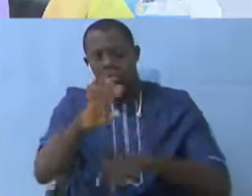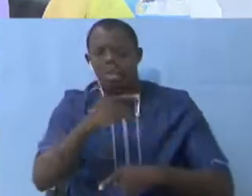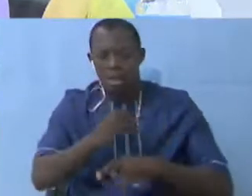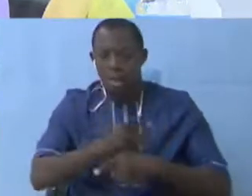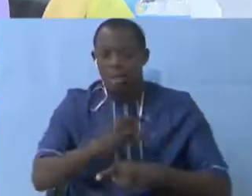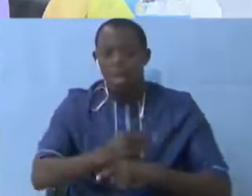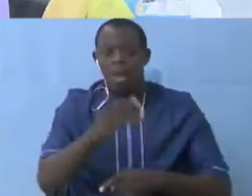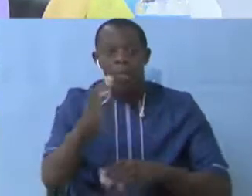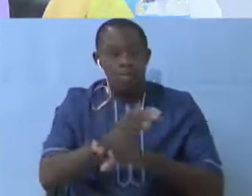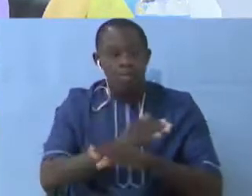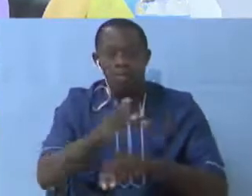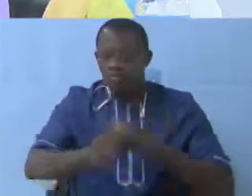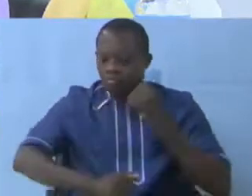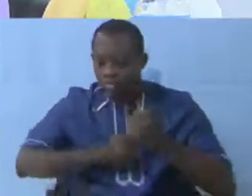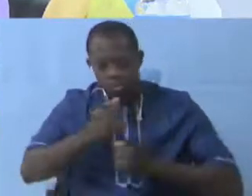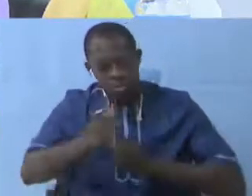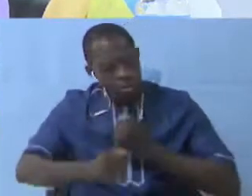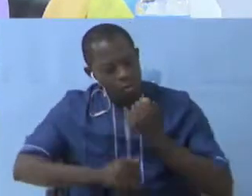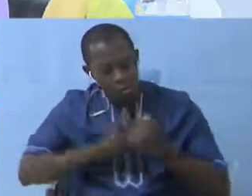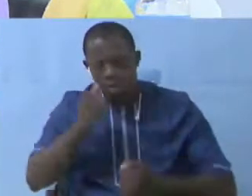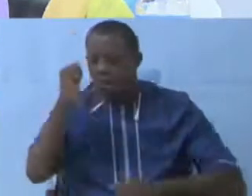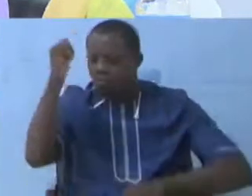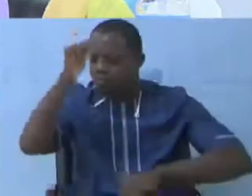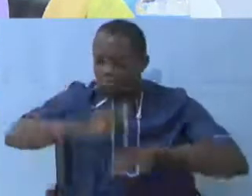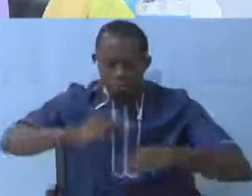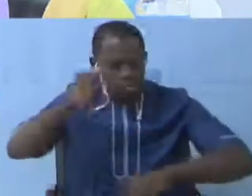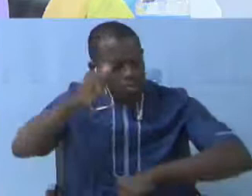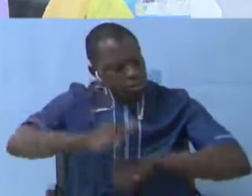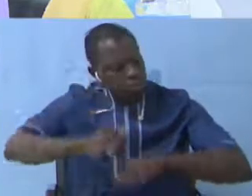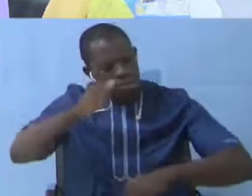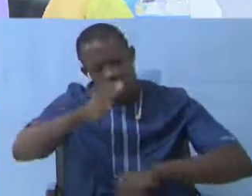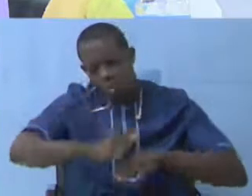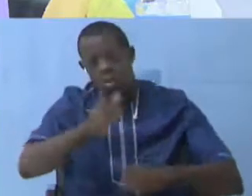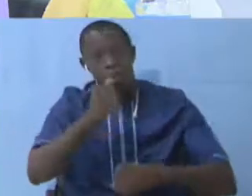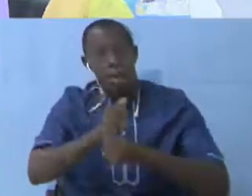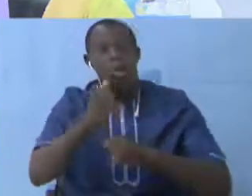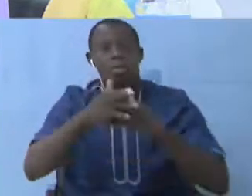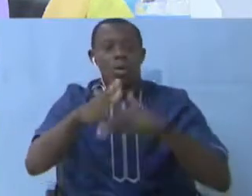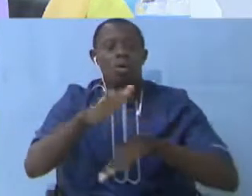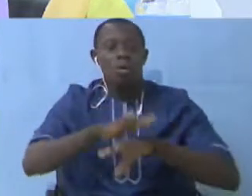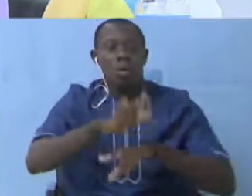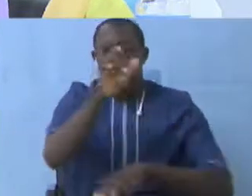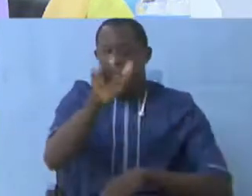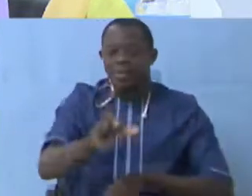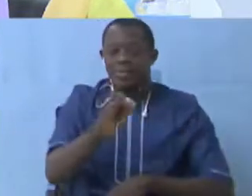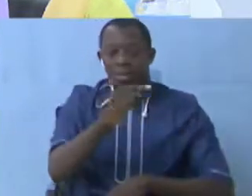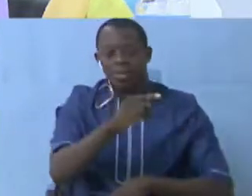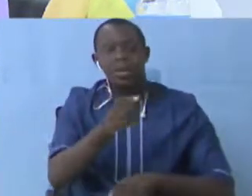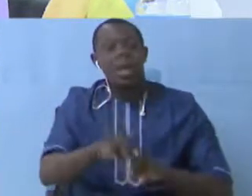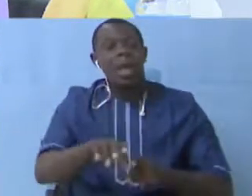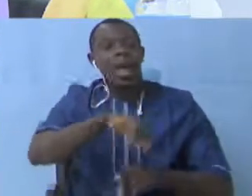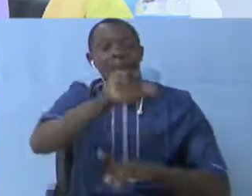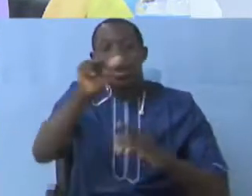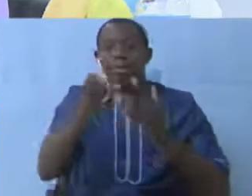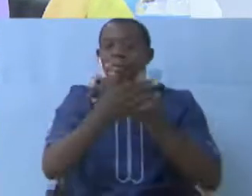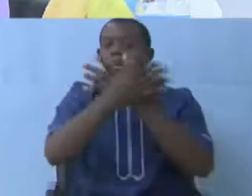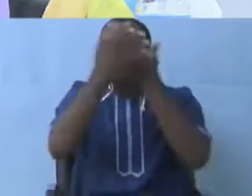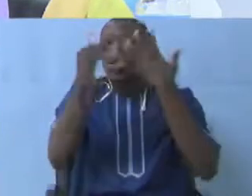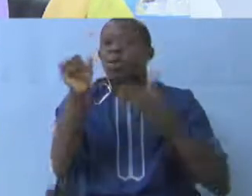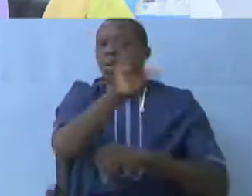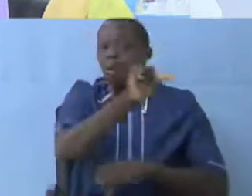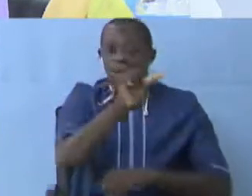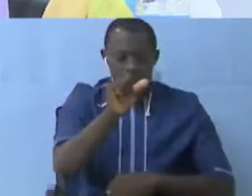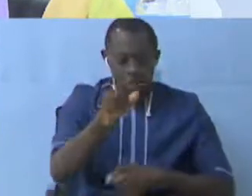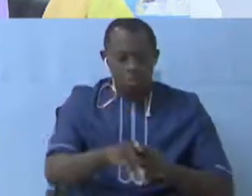really maltreated, tortured. moom nag dégga toroxaloon nañ ko bu baax a baax metital. Many other journalists, but he was